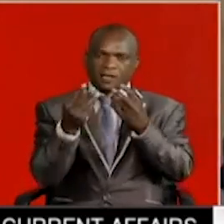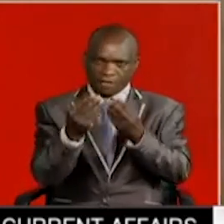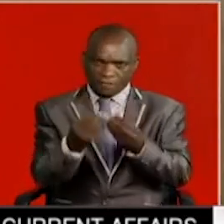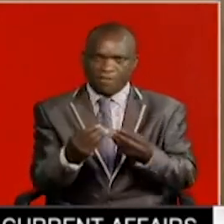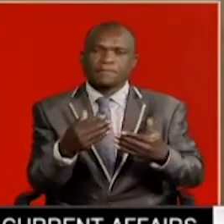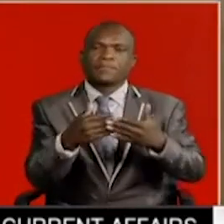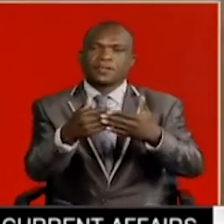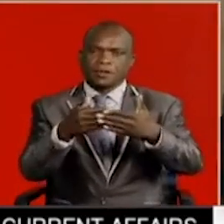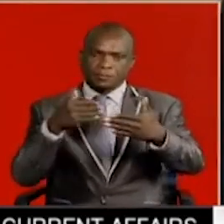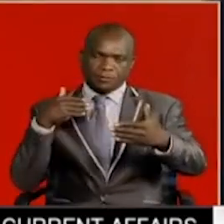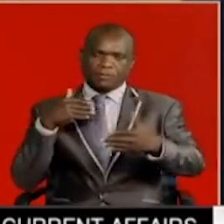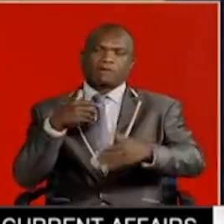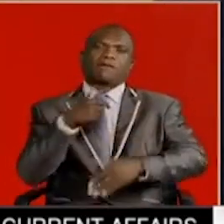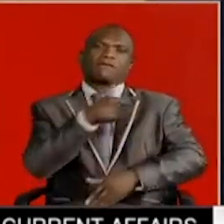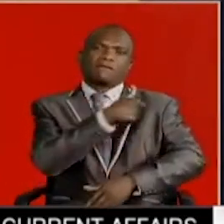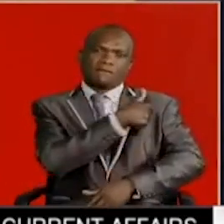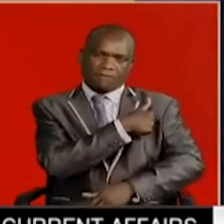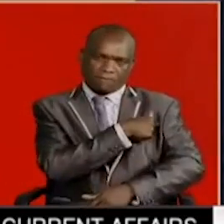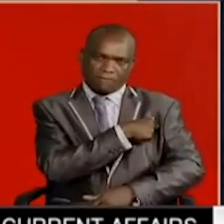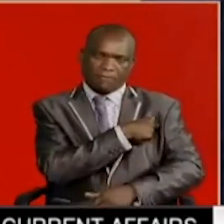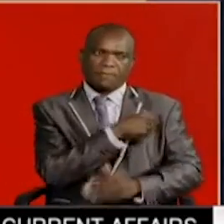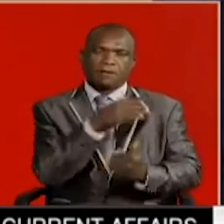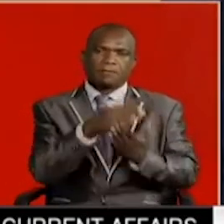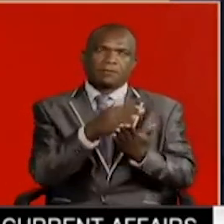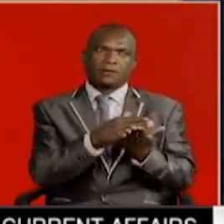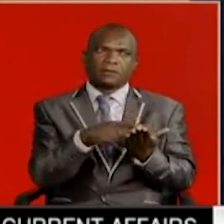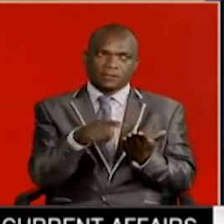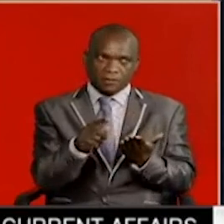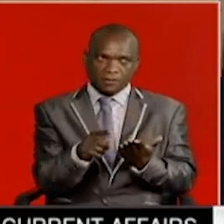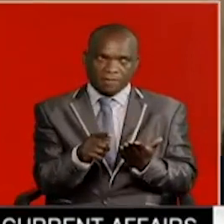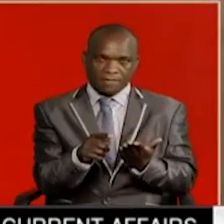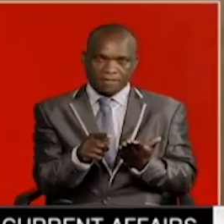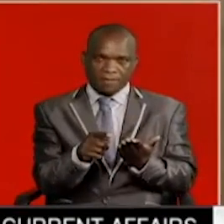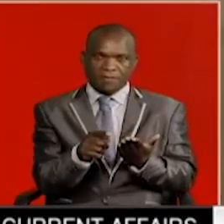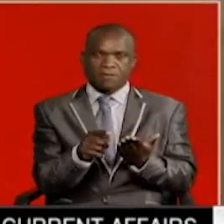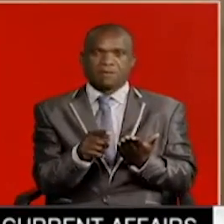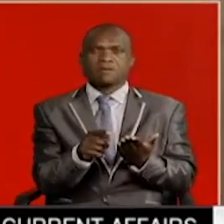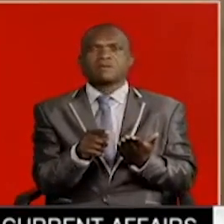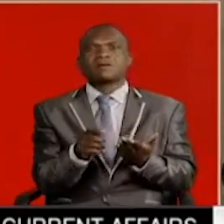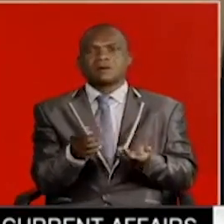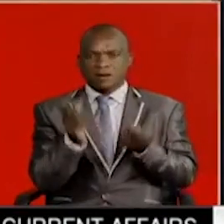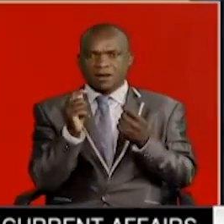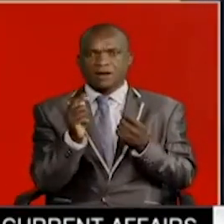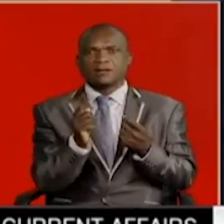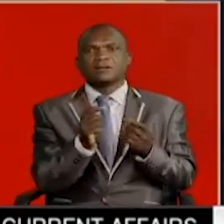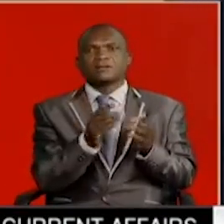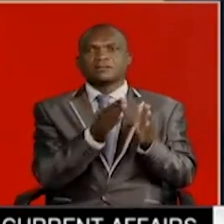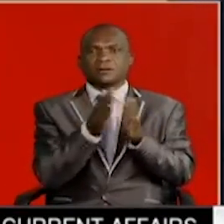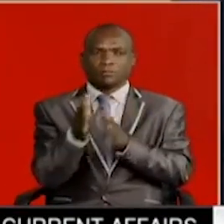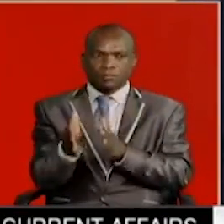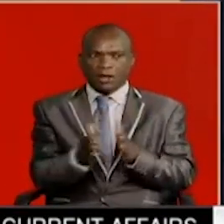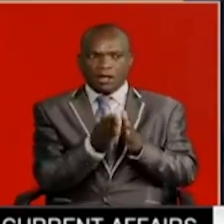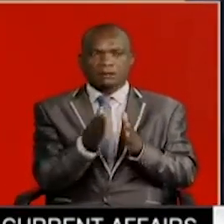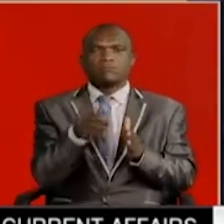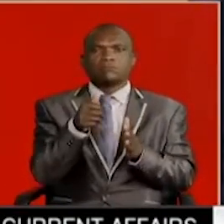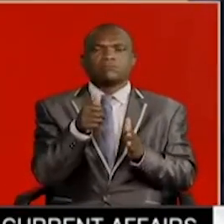pre-vaccination demographic data collection. Three, conduct preparedness assessment to